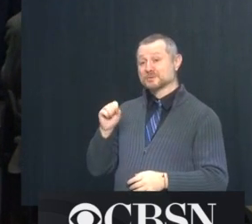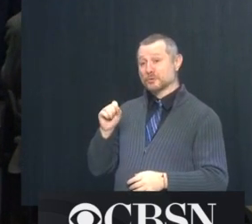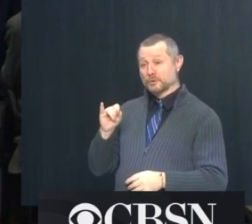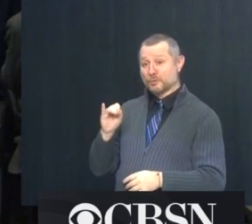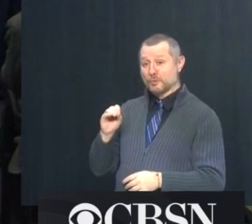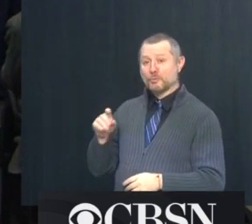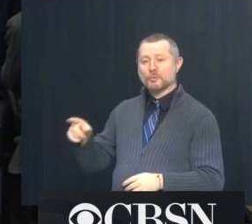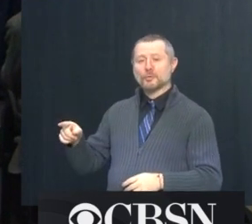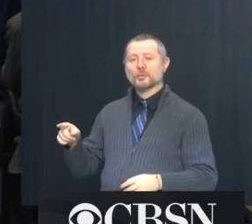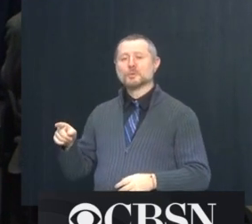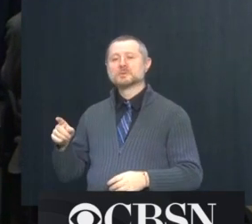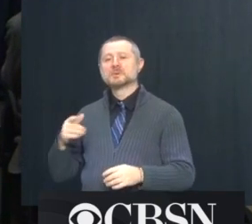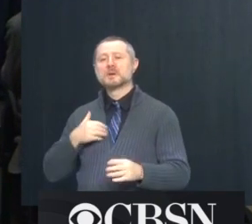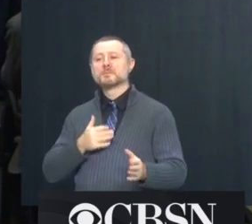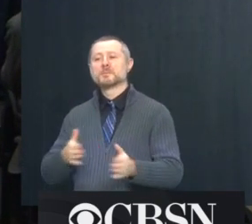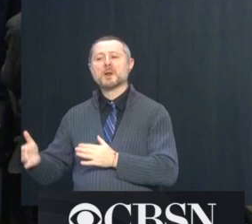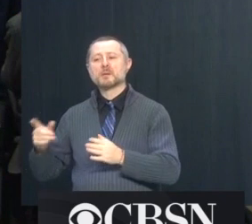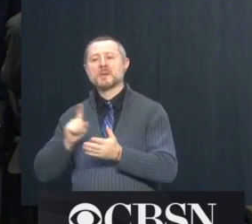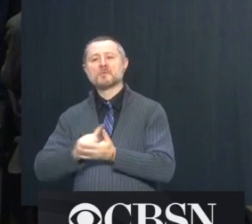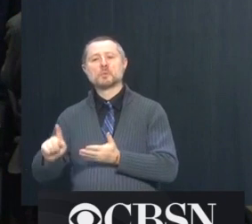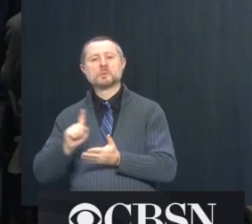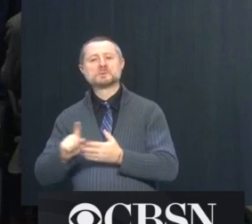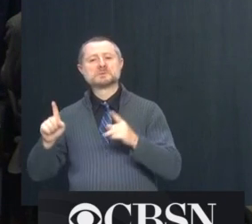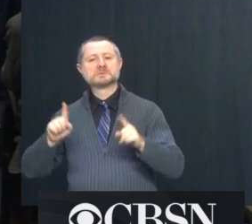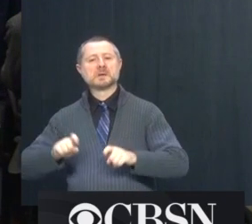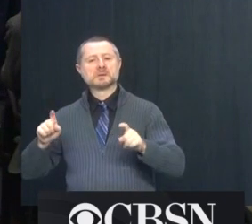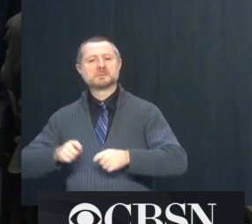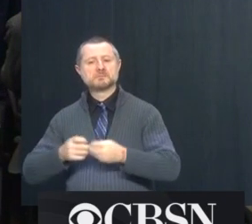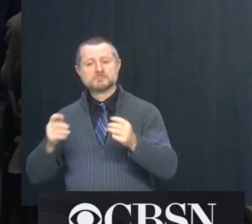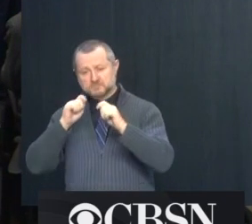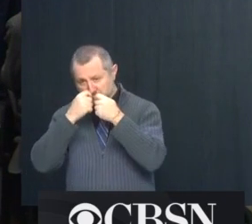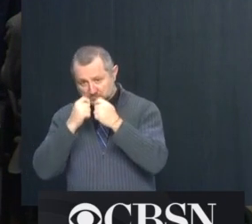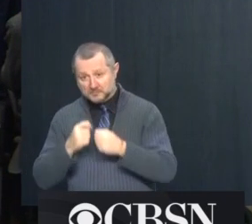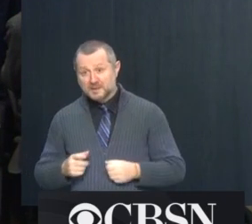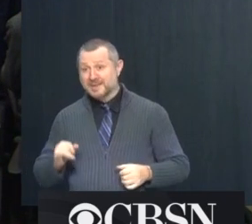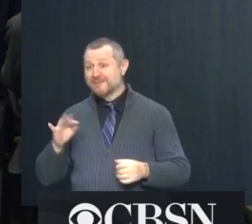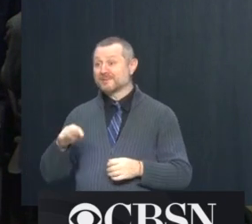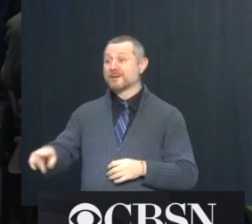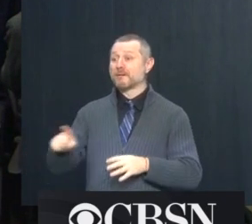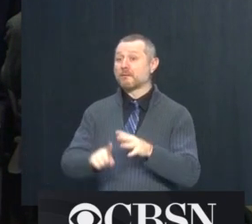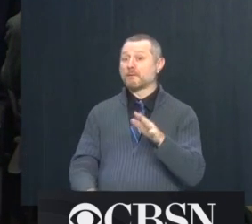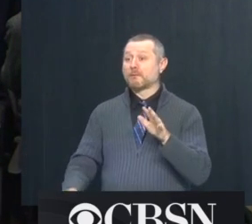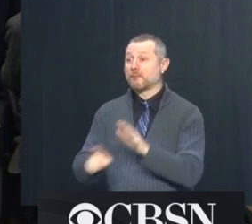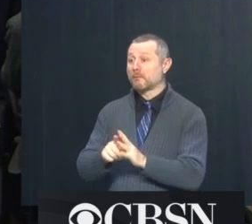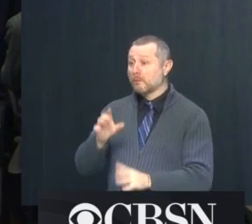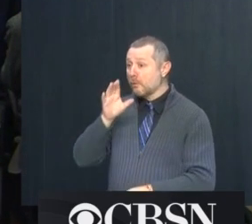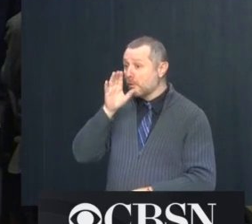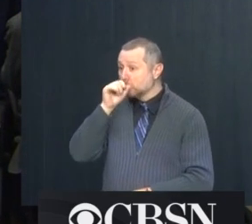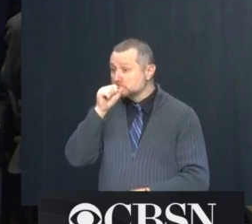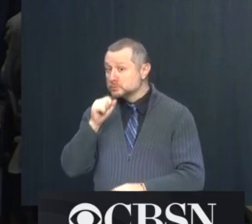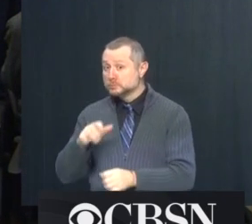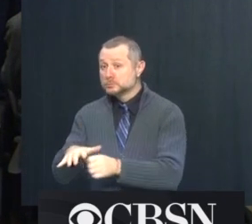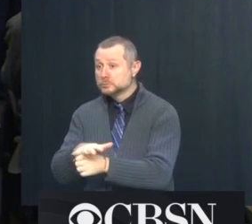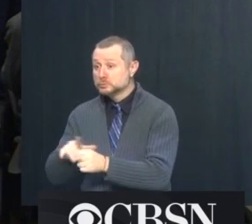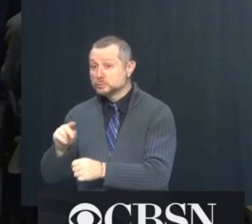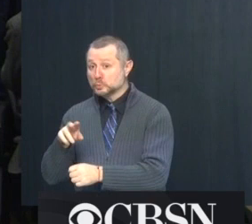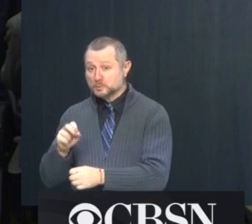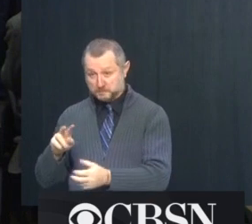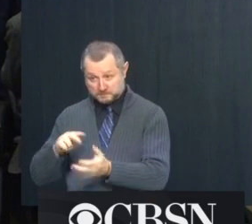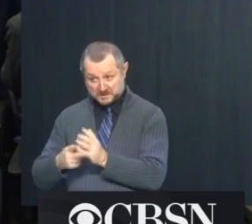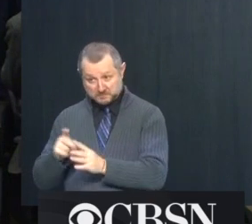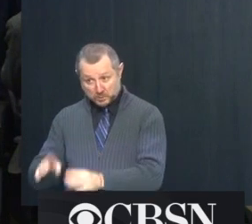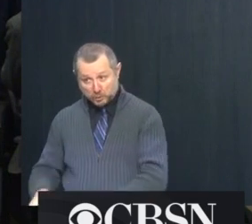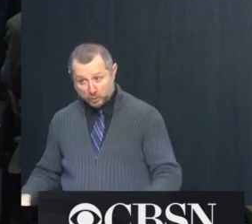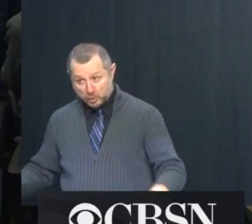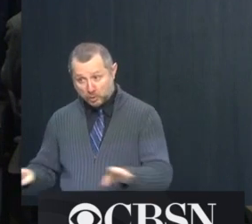weekly testing for students. So if those students are in an area that turns into an orange zone, are they then going to have to close the school for